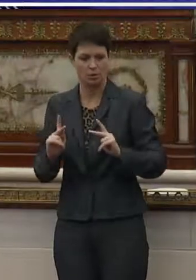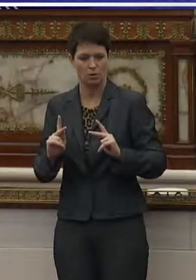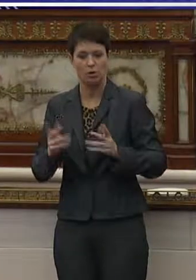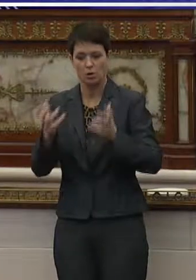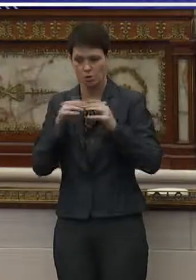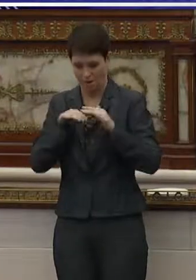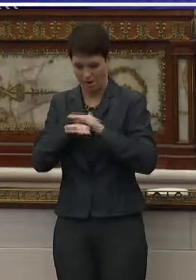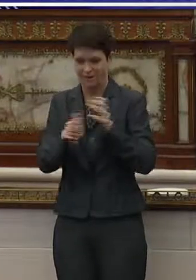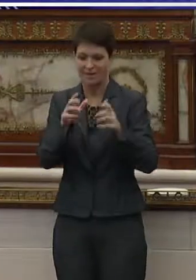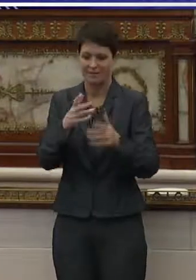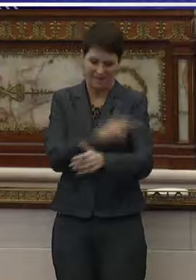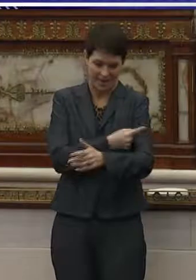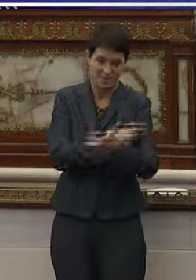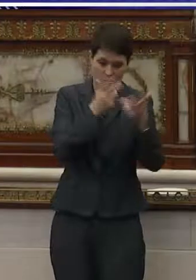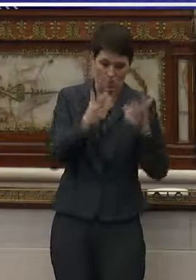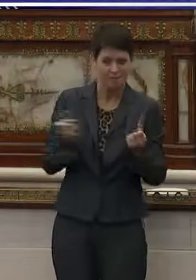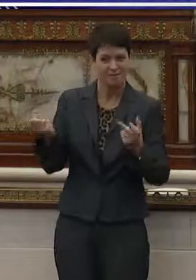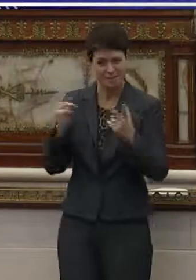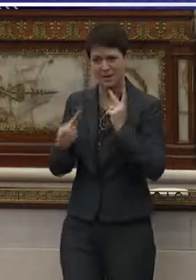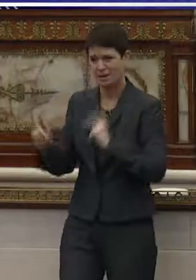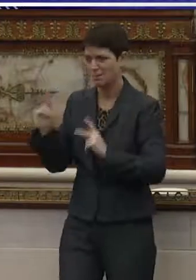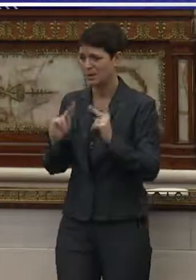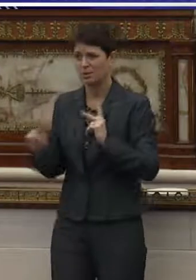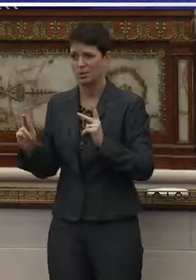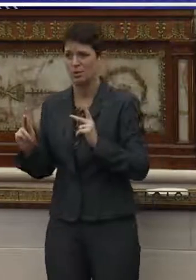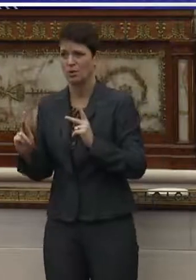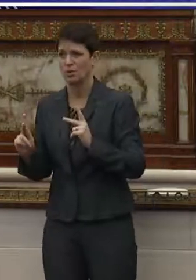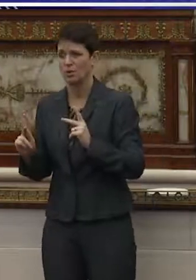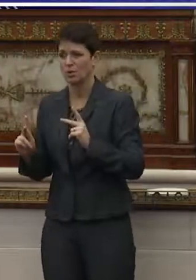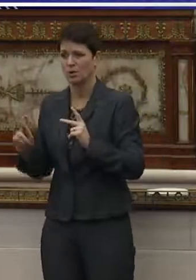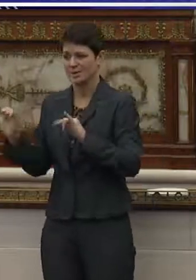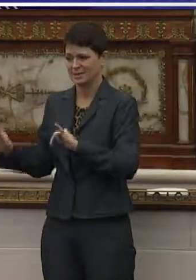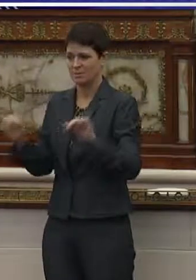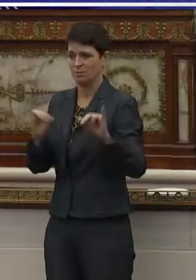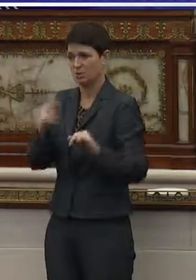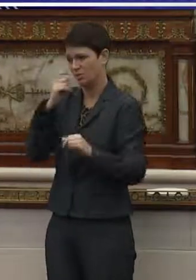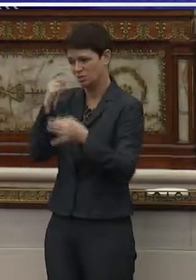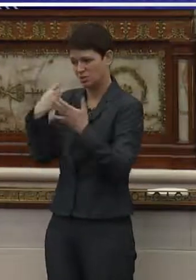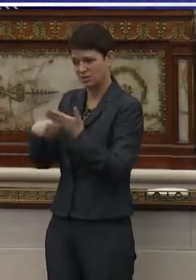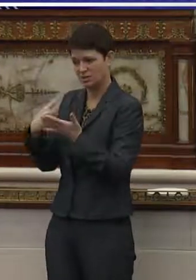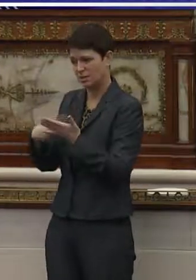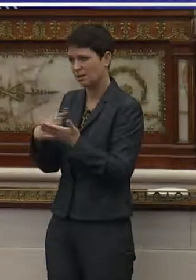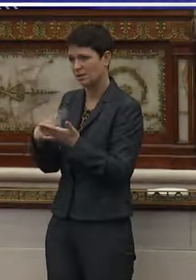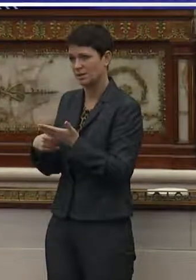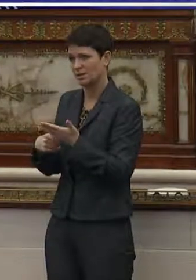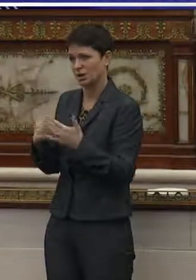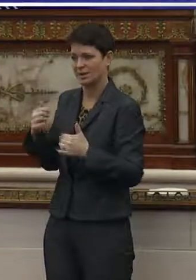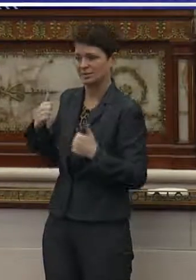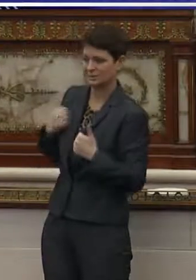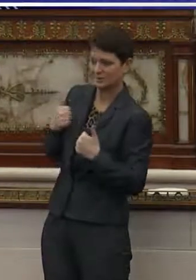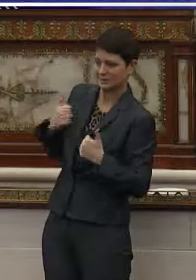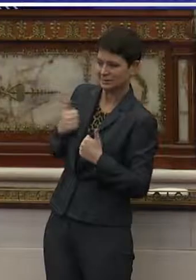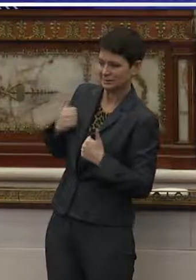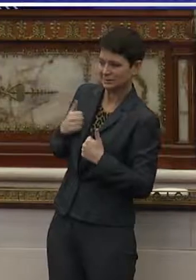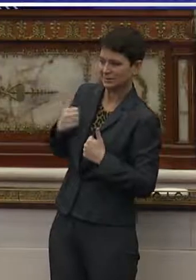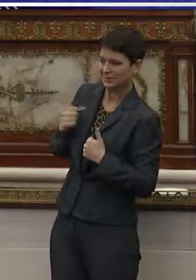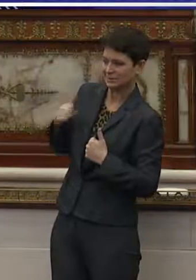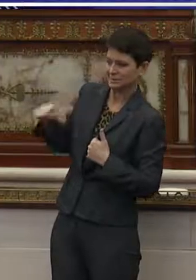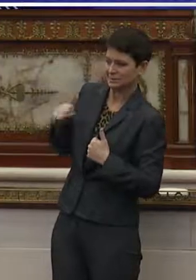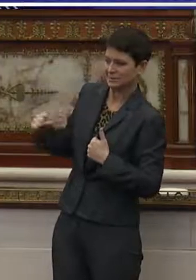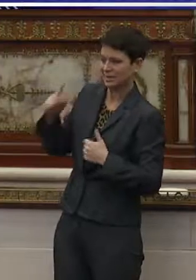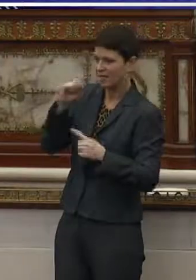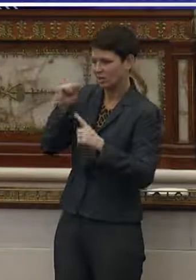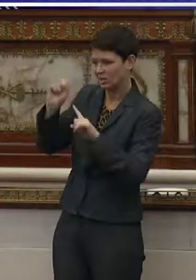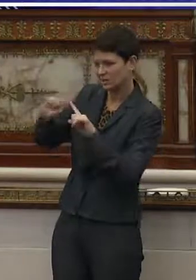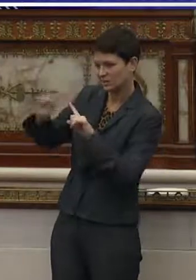to the vaccine, we also have a significant amount of constituents who, similar to what was just discussed before, are hesitant because They're hearing different